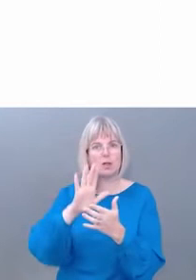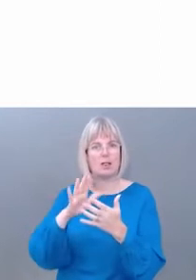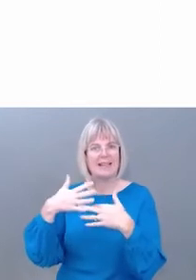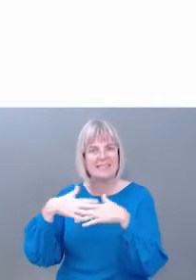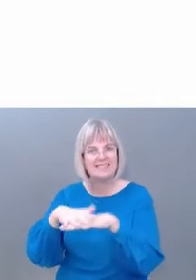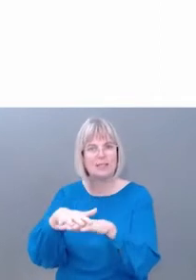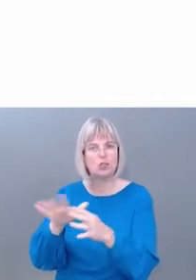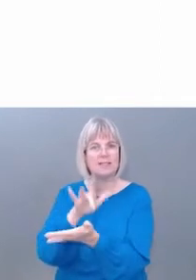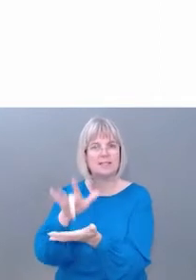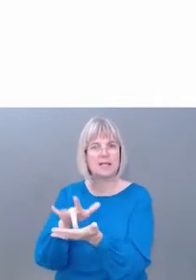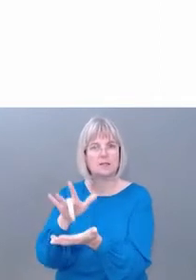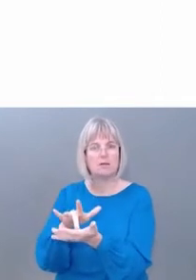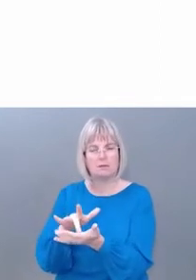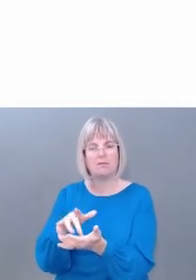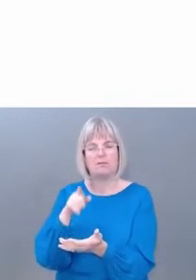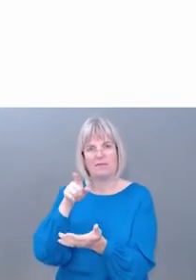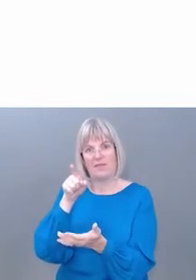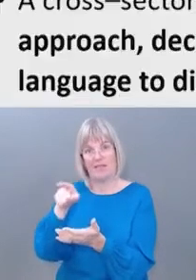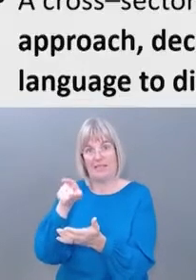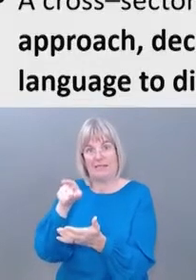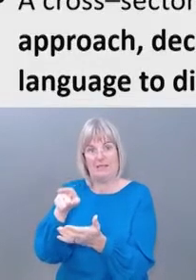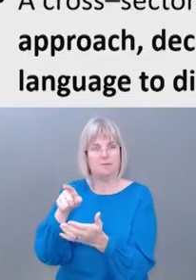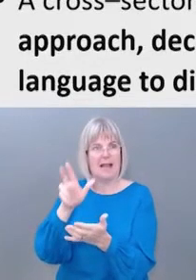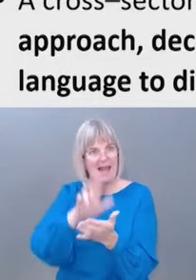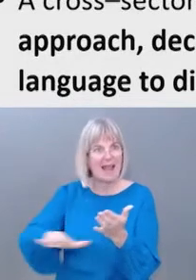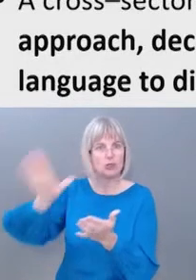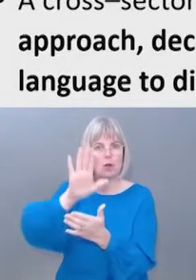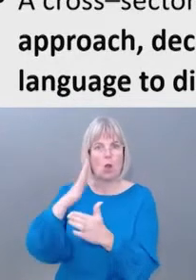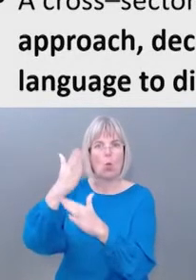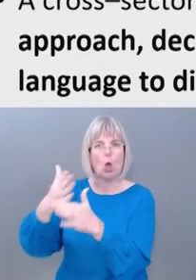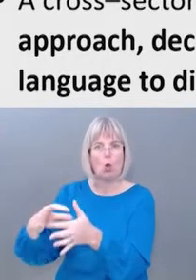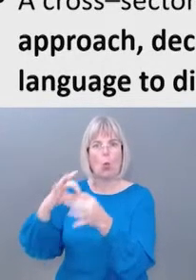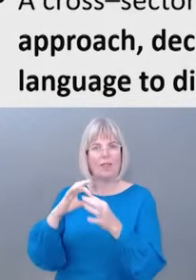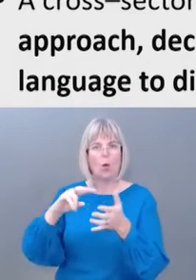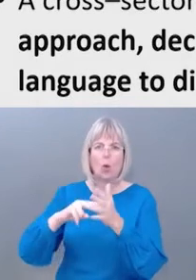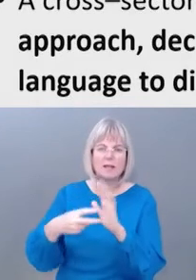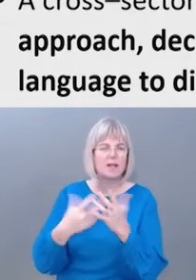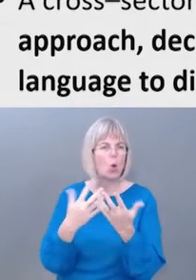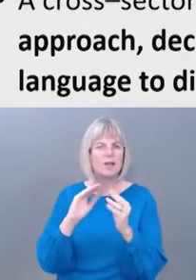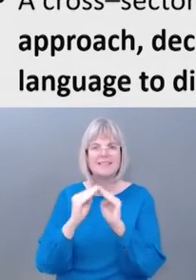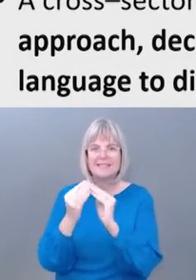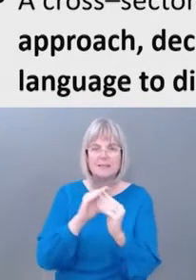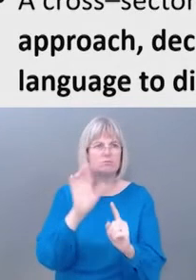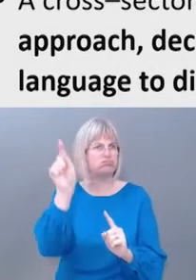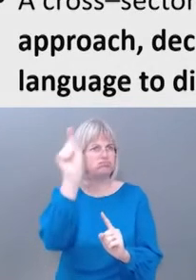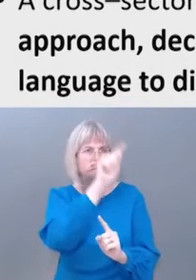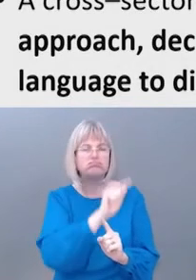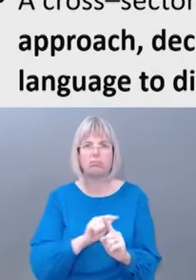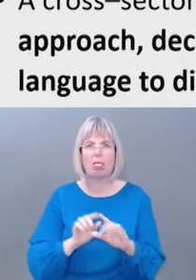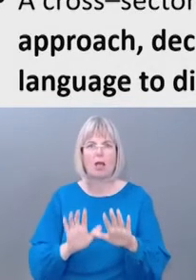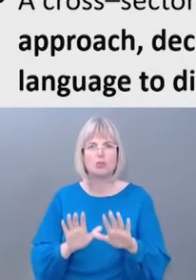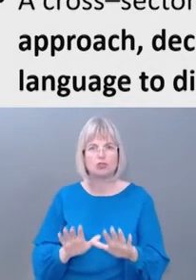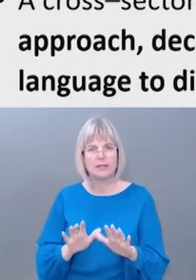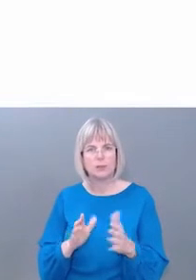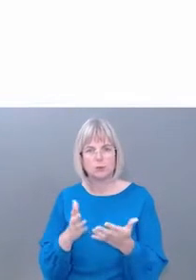Foundation to work with organisations, cities, groups of people across the country to address ethnic inequalities in